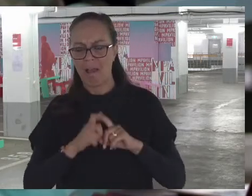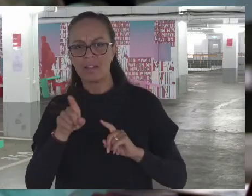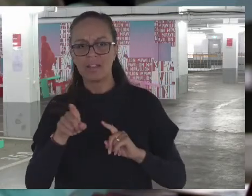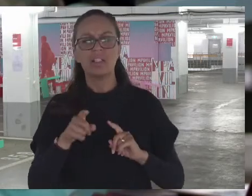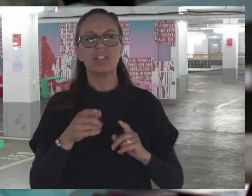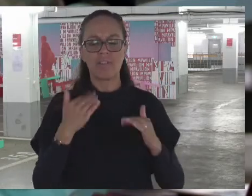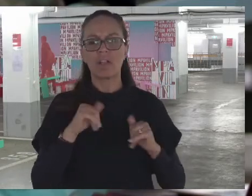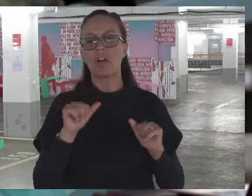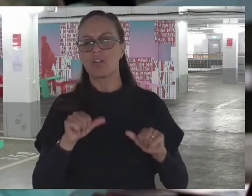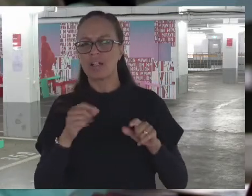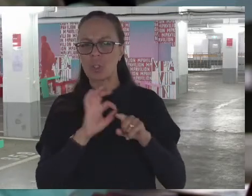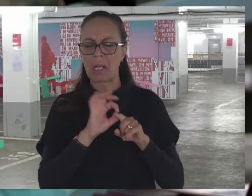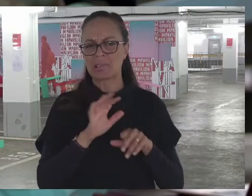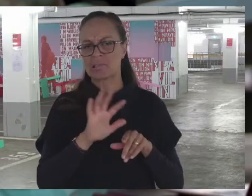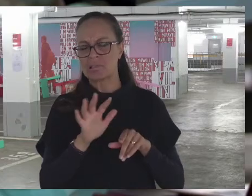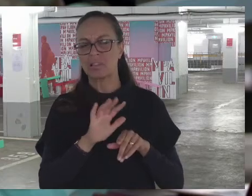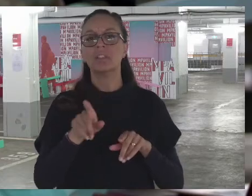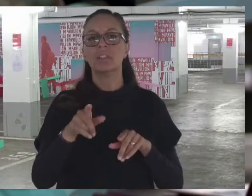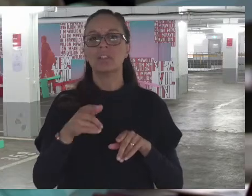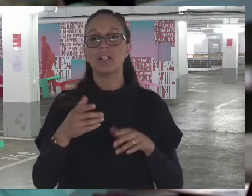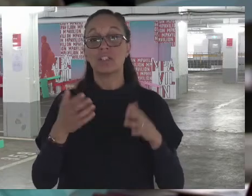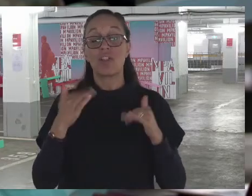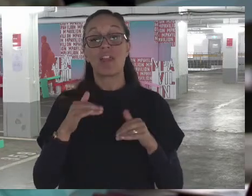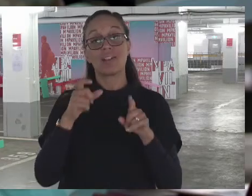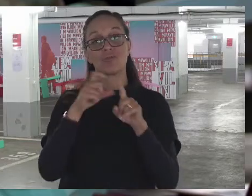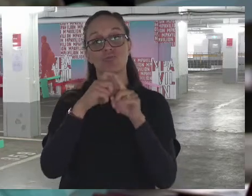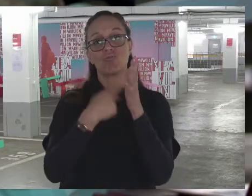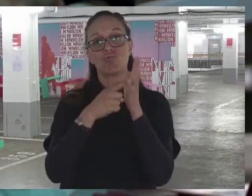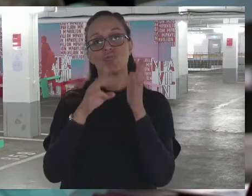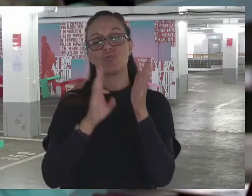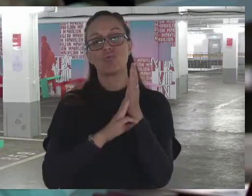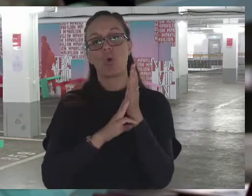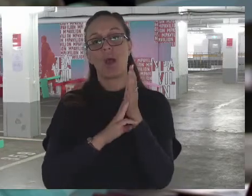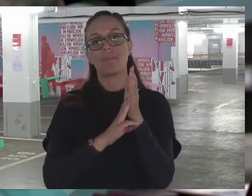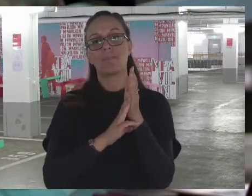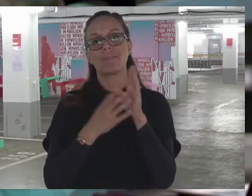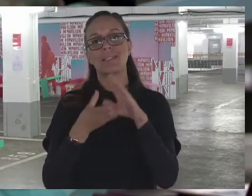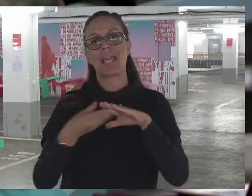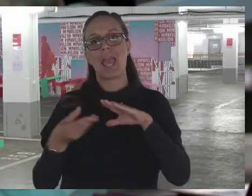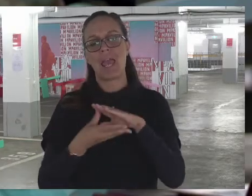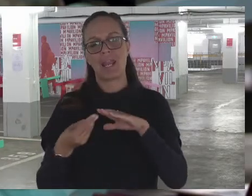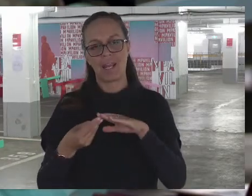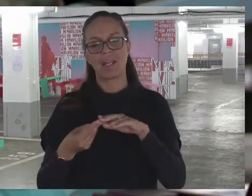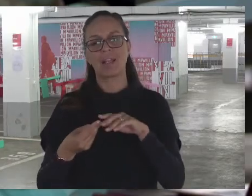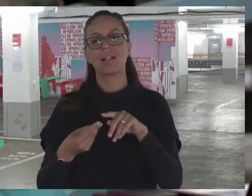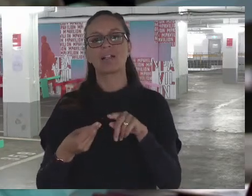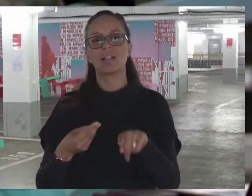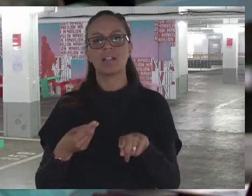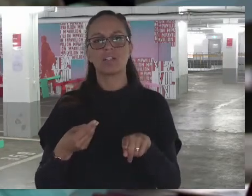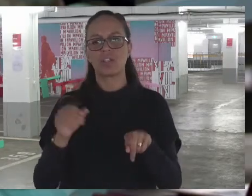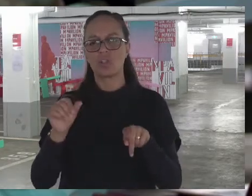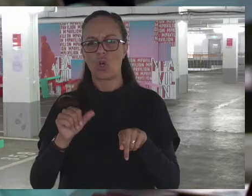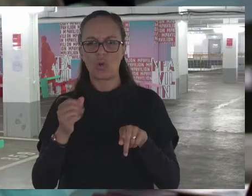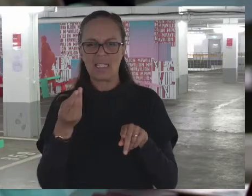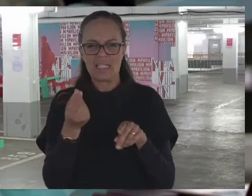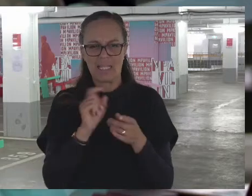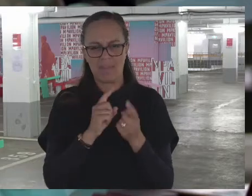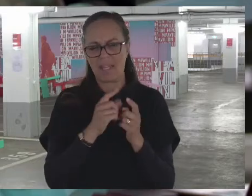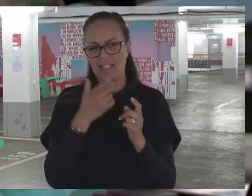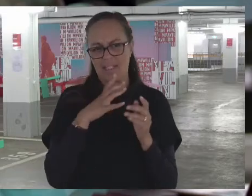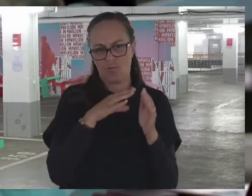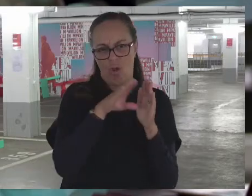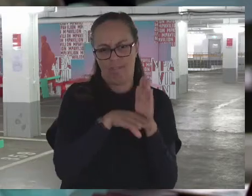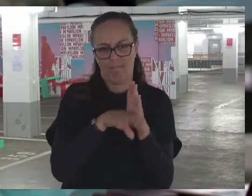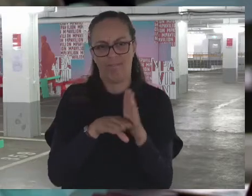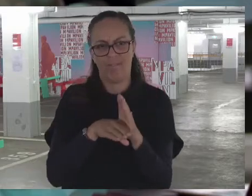done. And so then it was about like carving away and letting some other elements come through, and